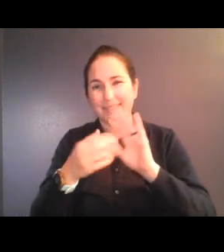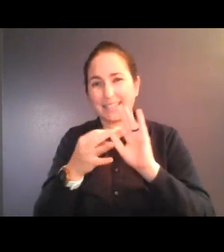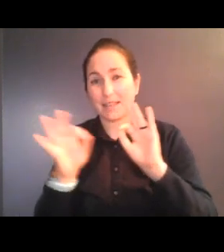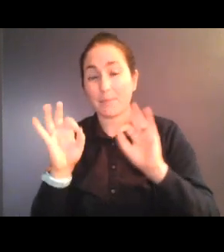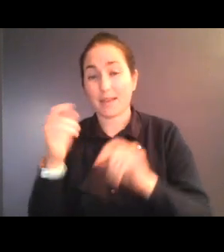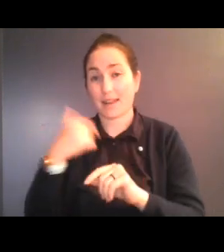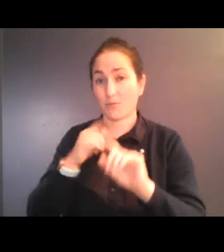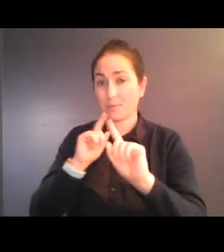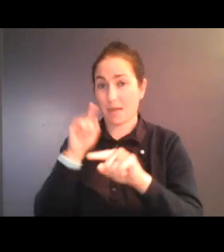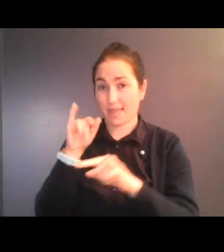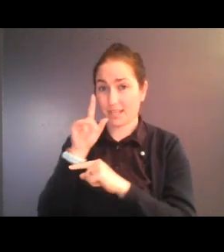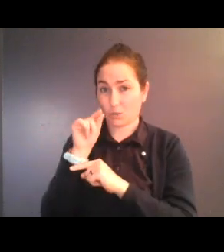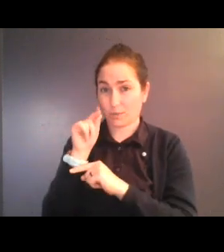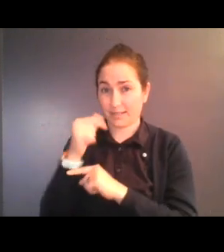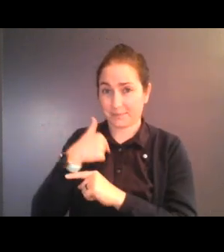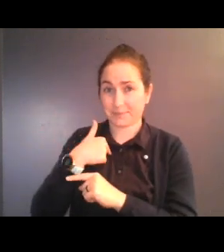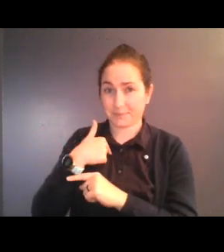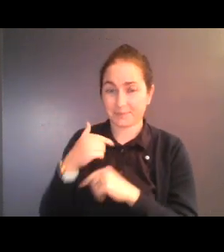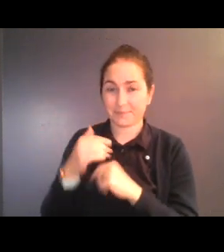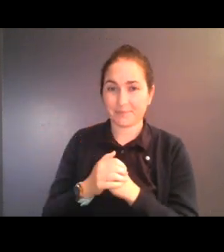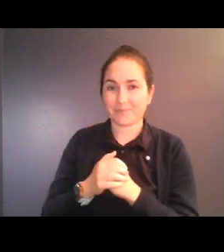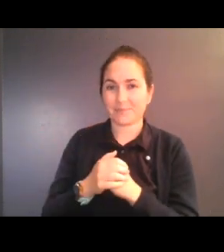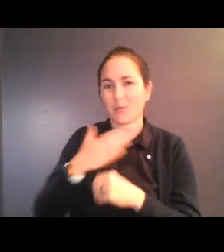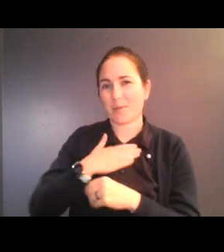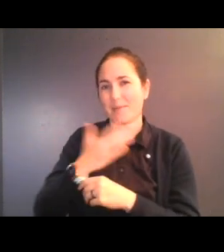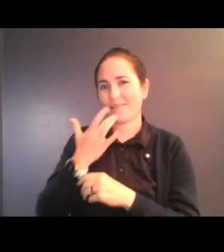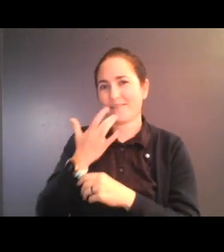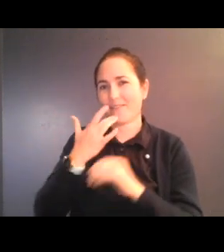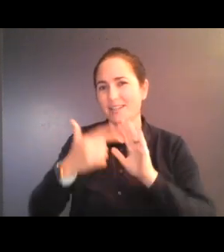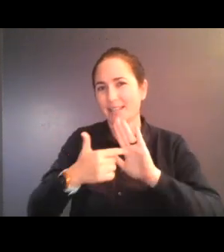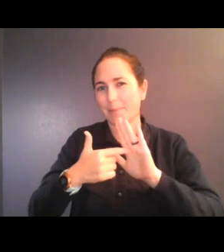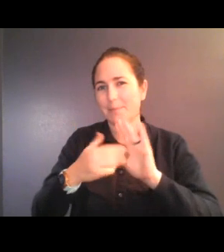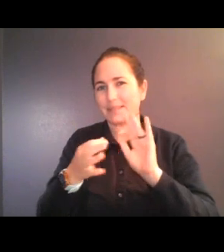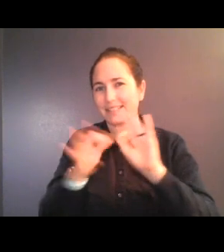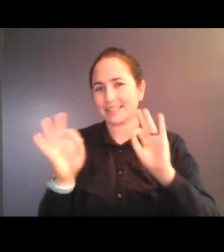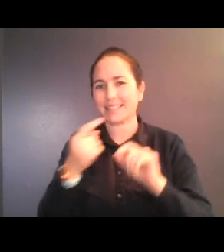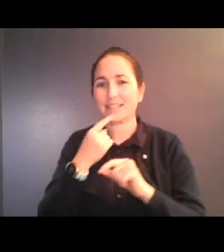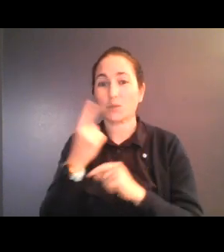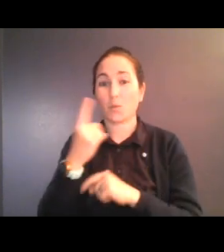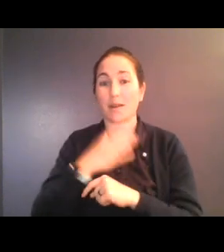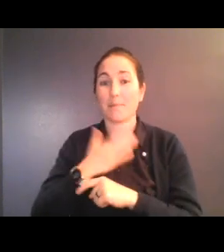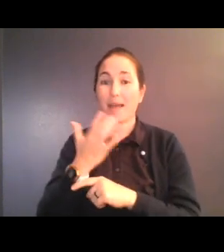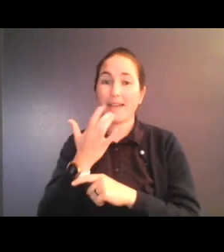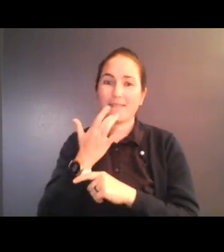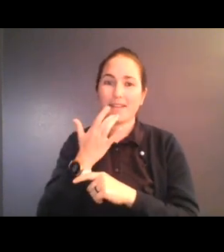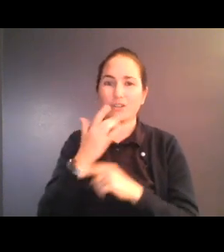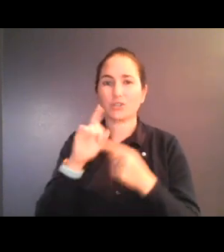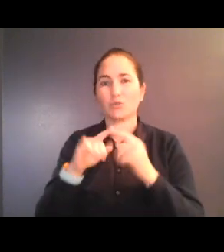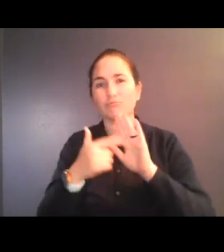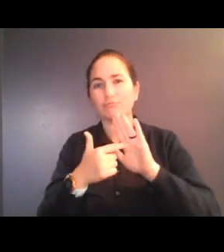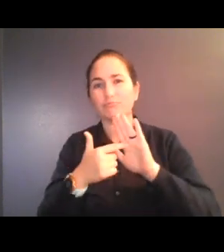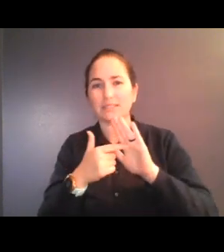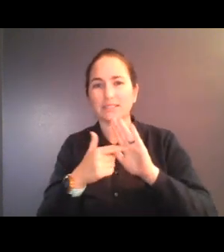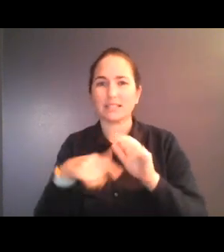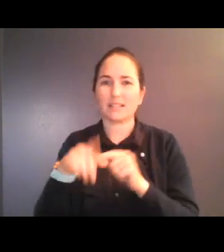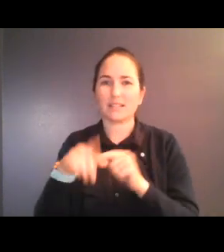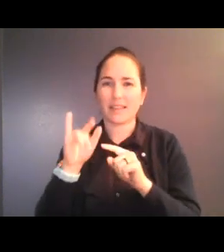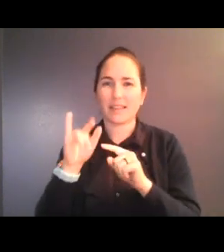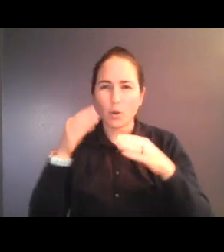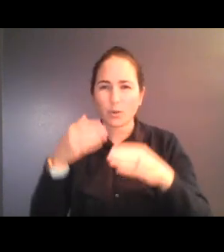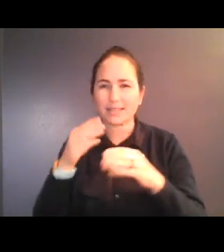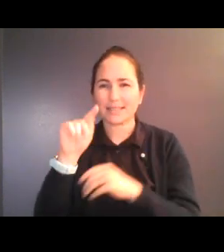replied to this tweet and with one of my favorite example sentences that says, one of my favorites to demonstrate contrastive focus is